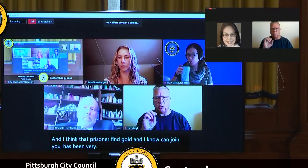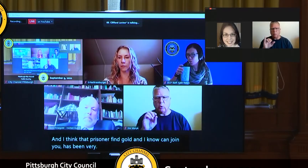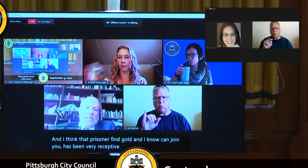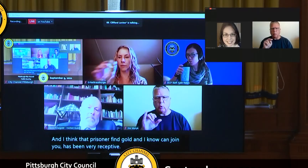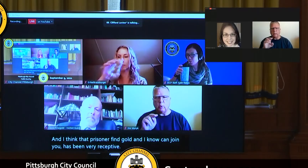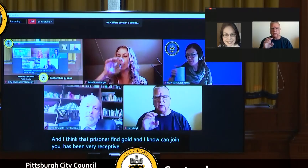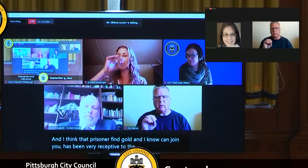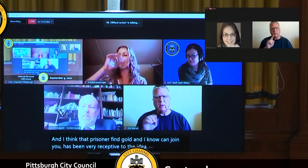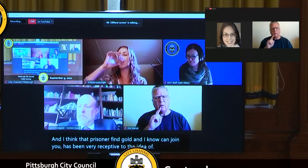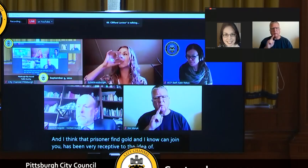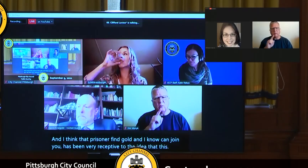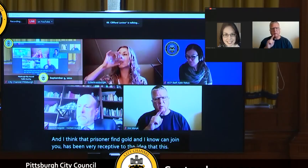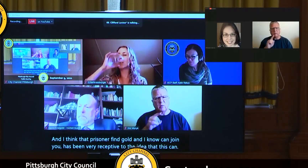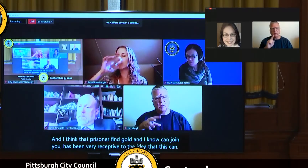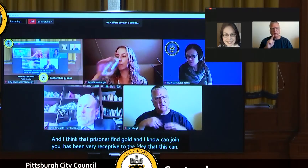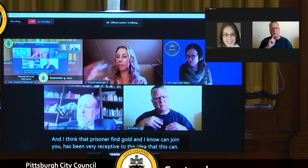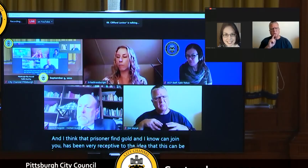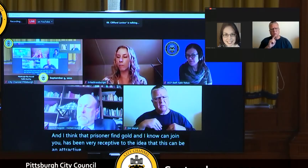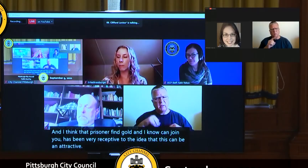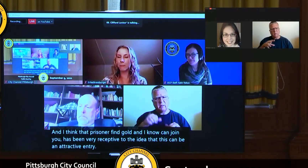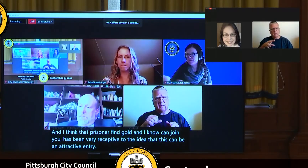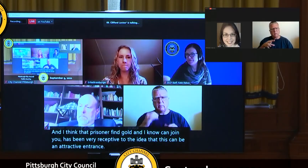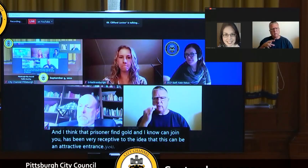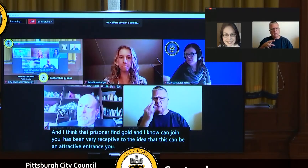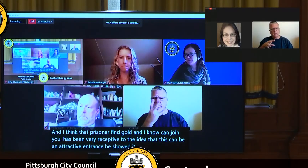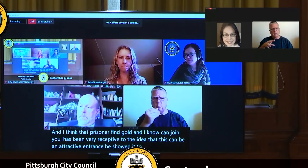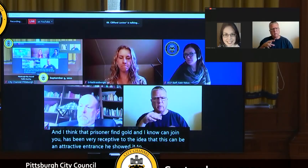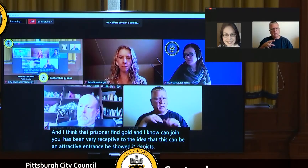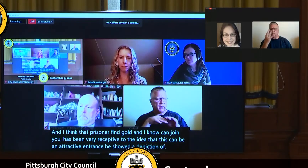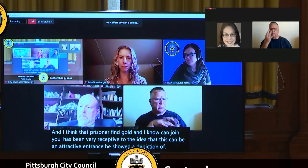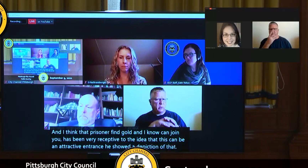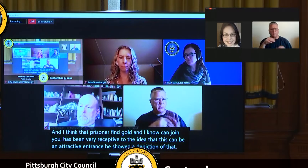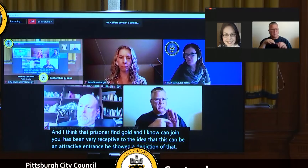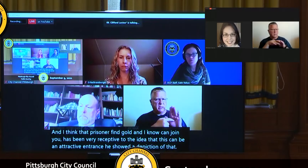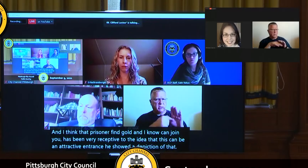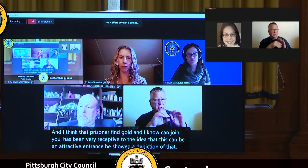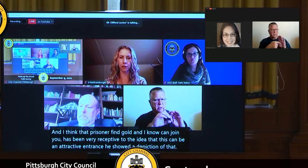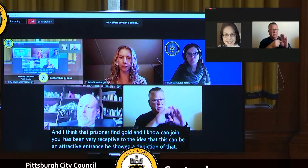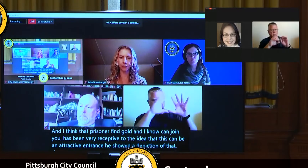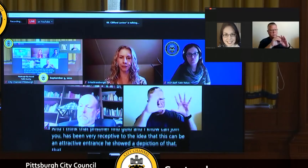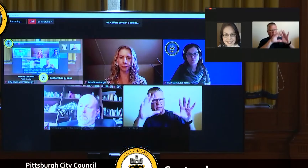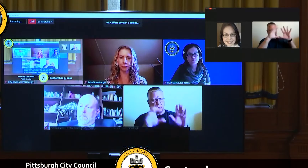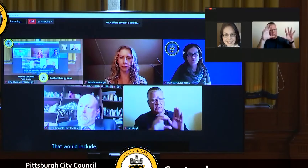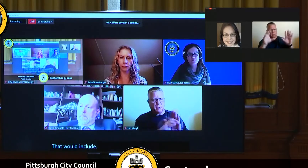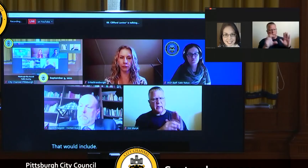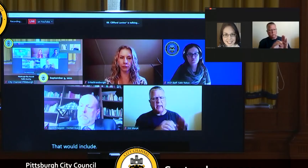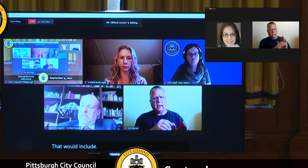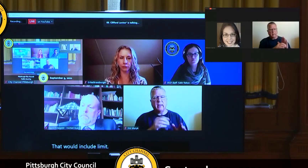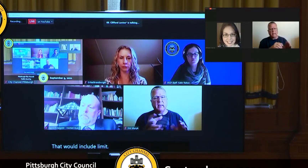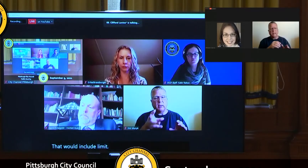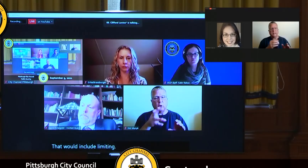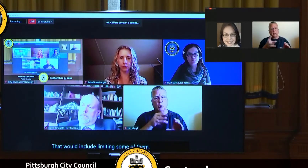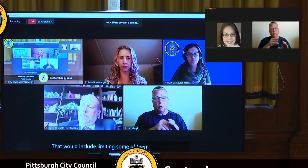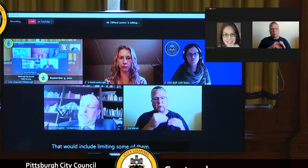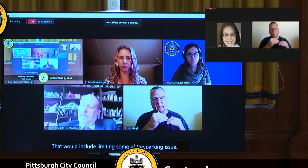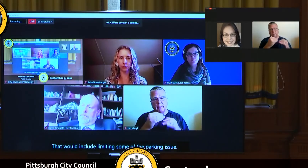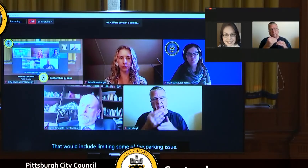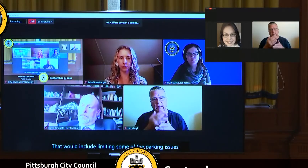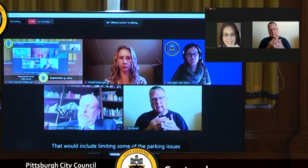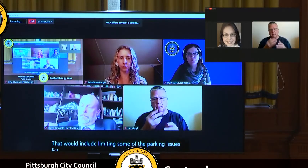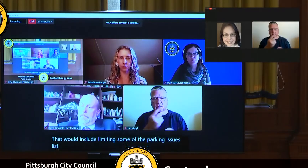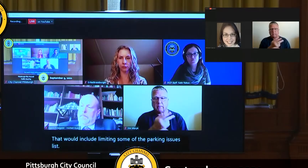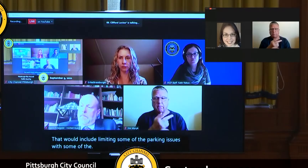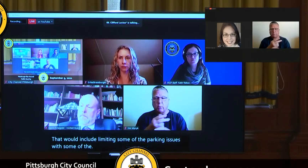to the idea that this could be an attractive entrance. He showed a depiction of that. That would include limiting some of the parking issues, some of